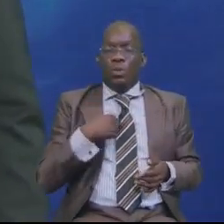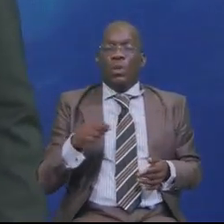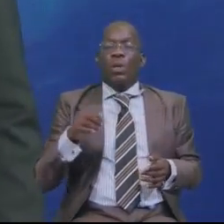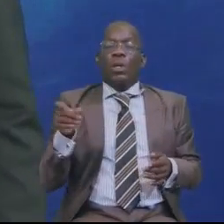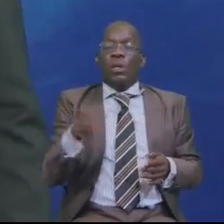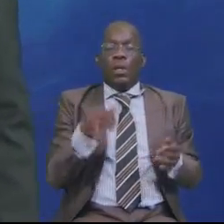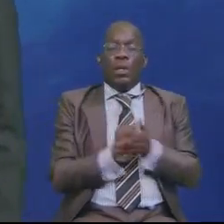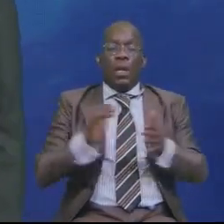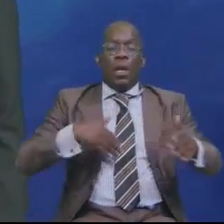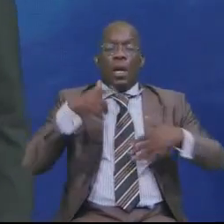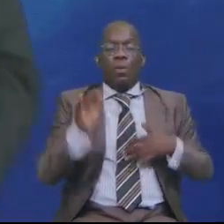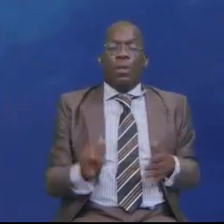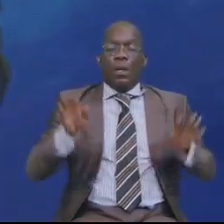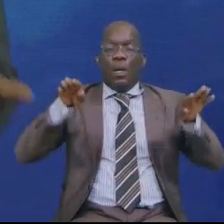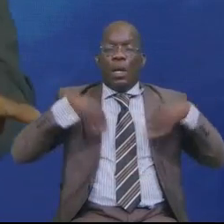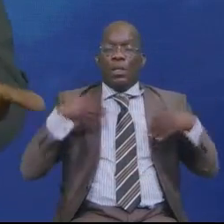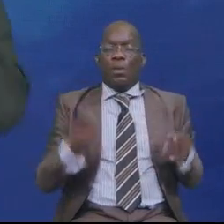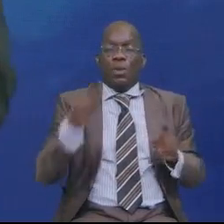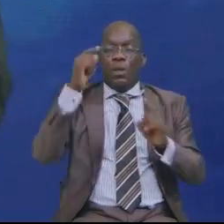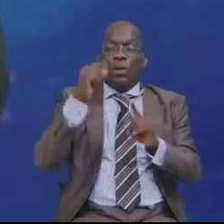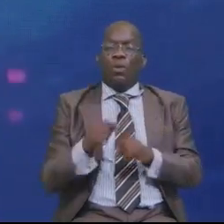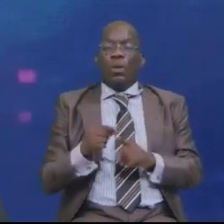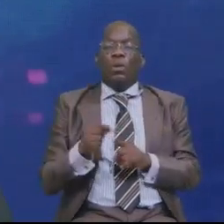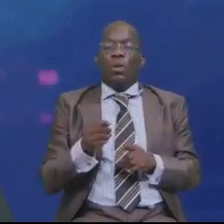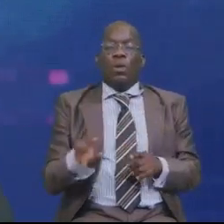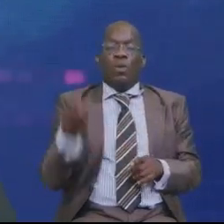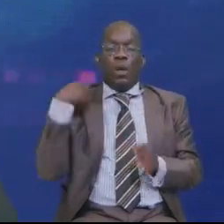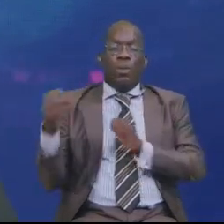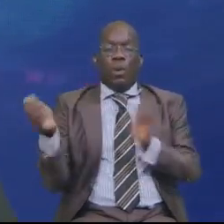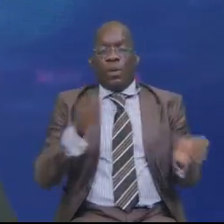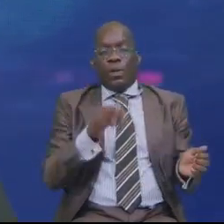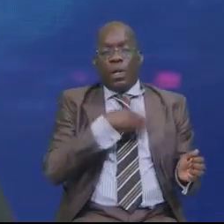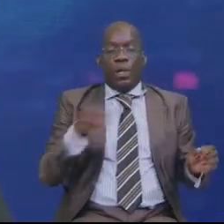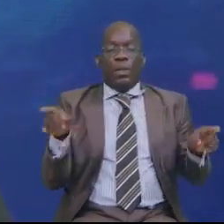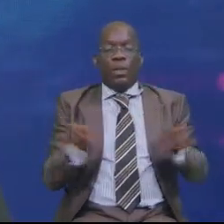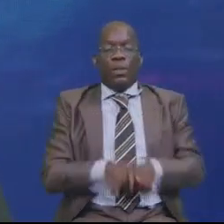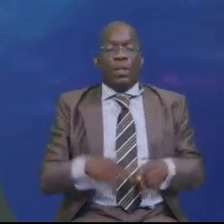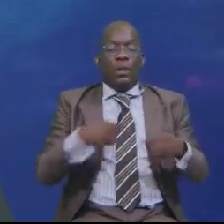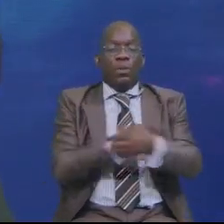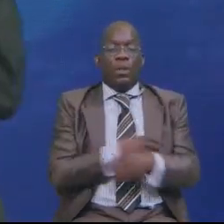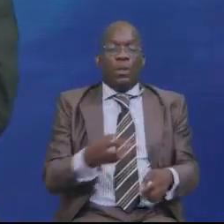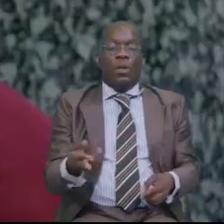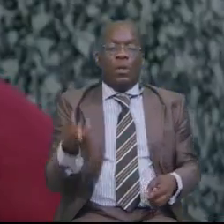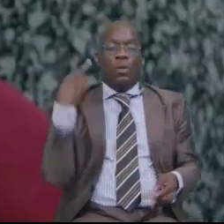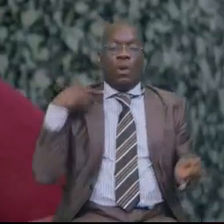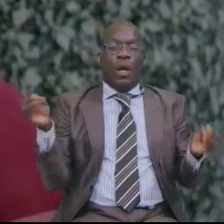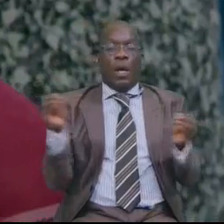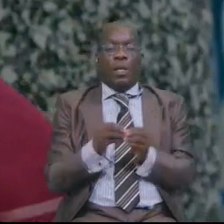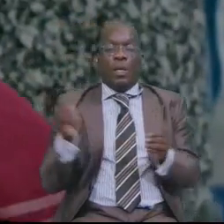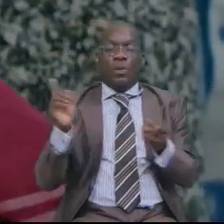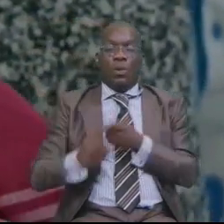received this word were baptized, and the same day there were added unto them